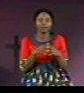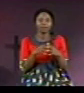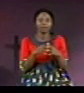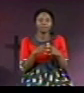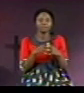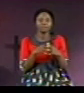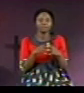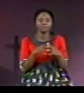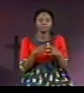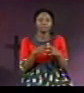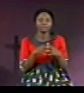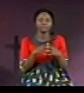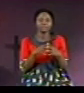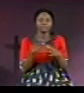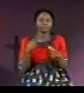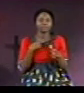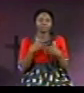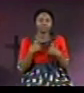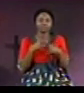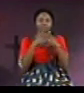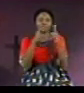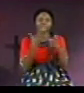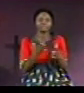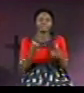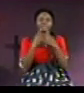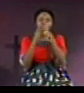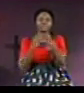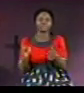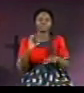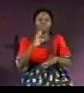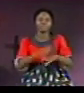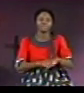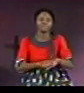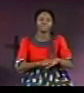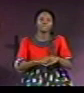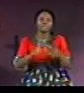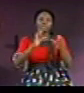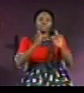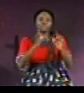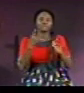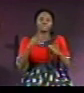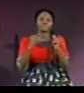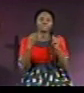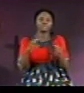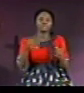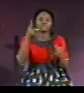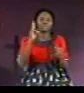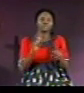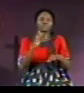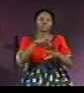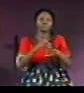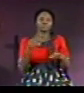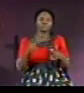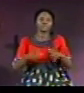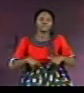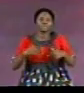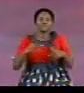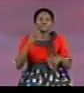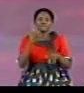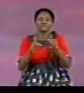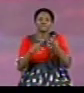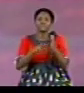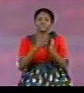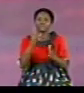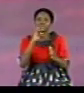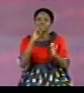We have great things happening online. The power of God touching a lot of people. And this one is all the